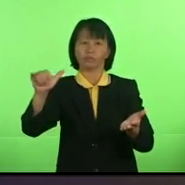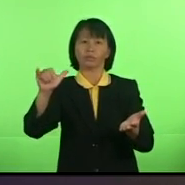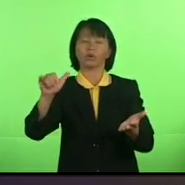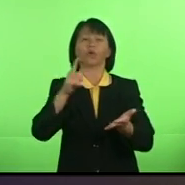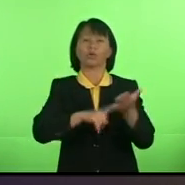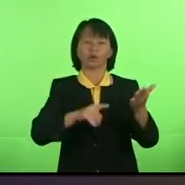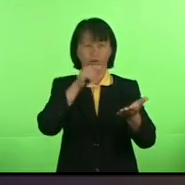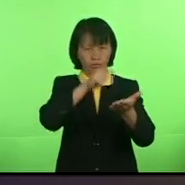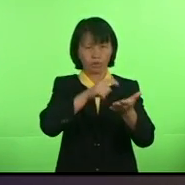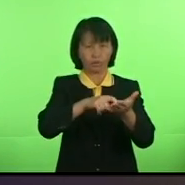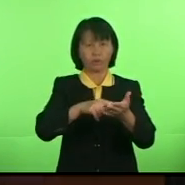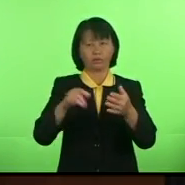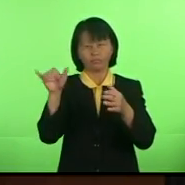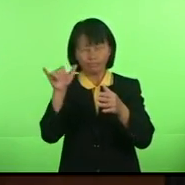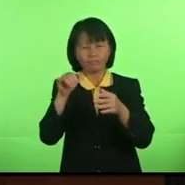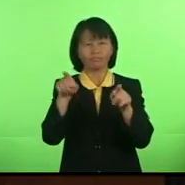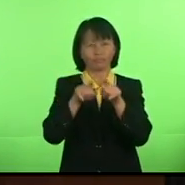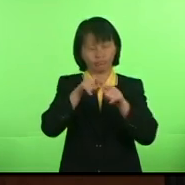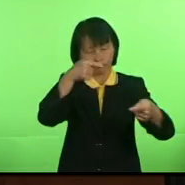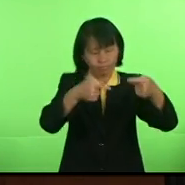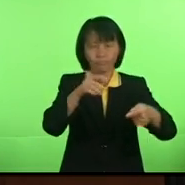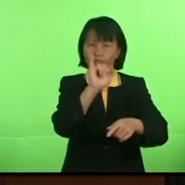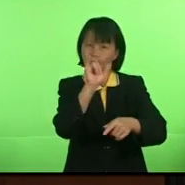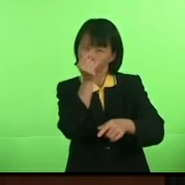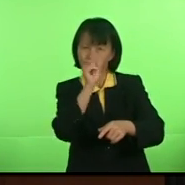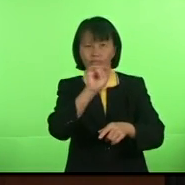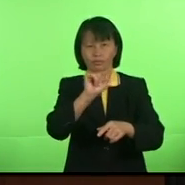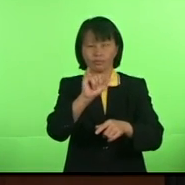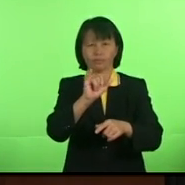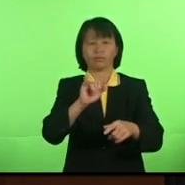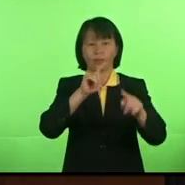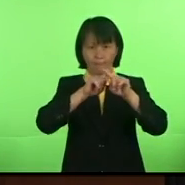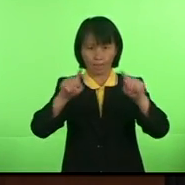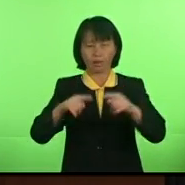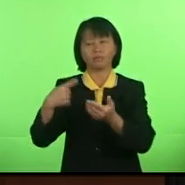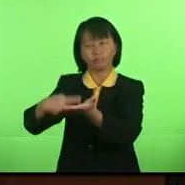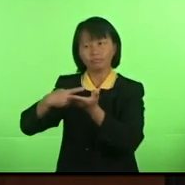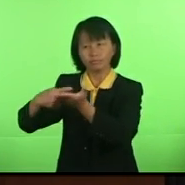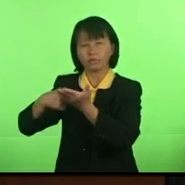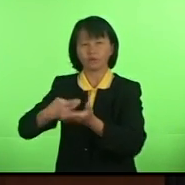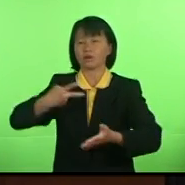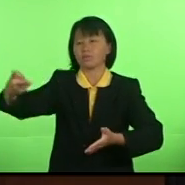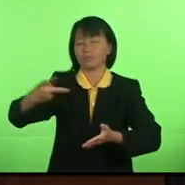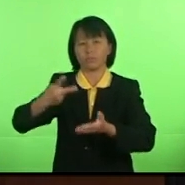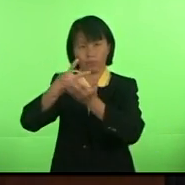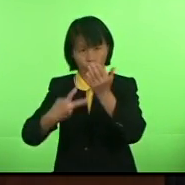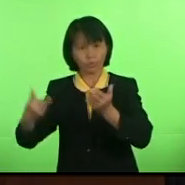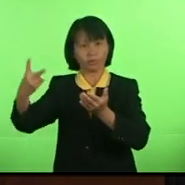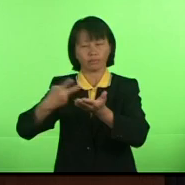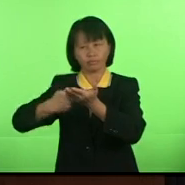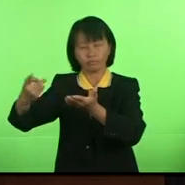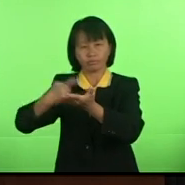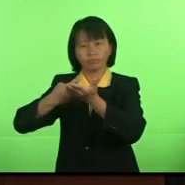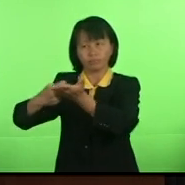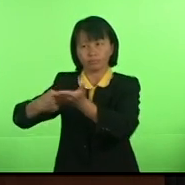very similar to argumentative essay, except that it discusses both sides of the issue